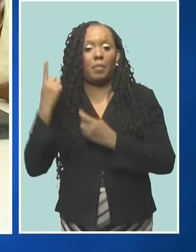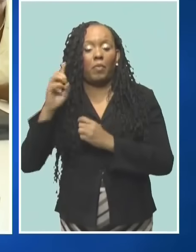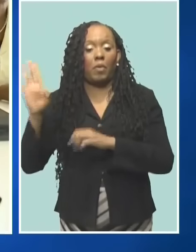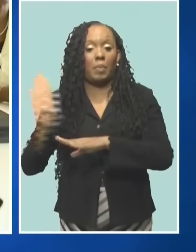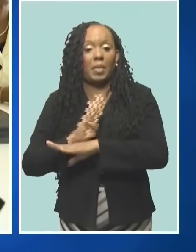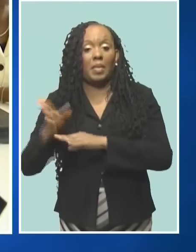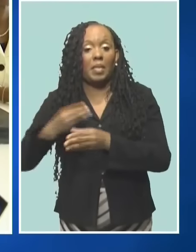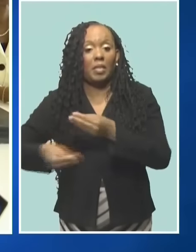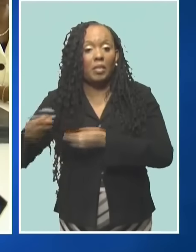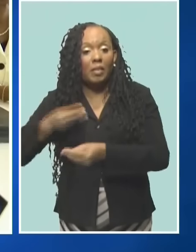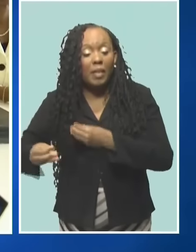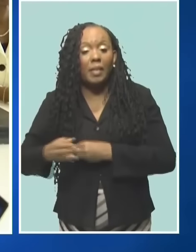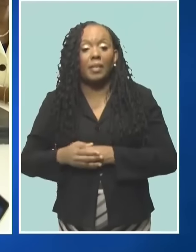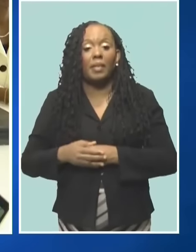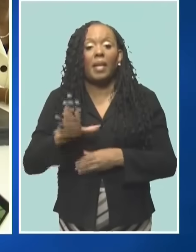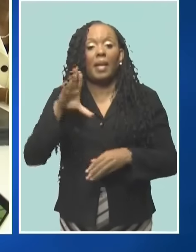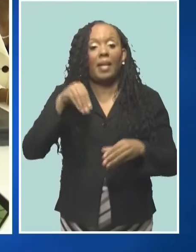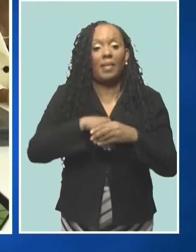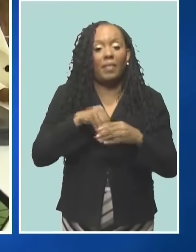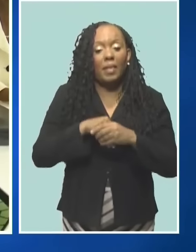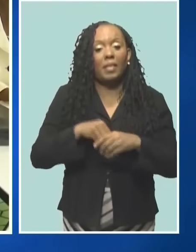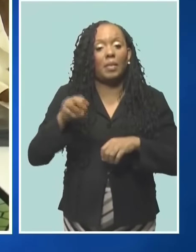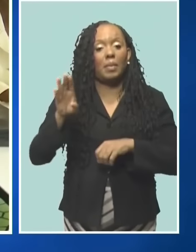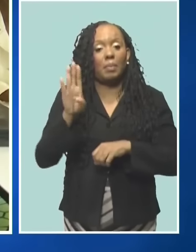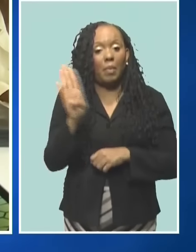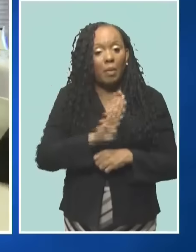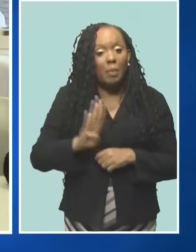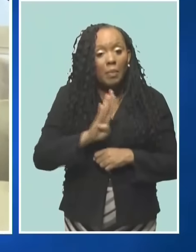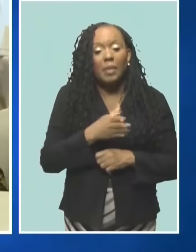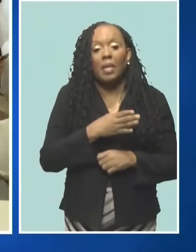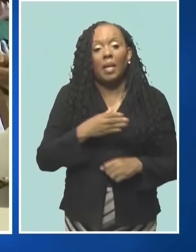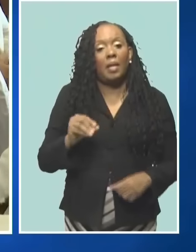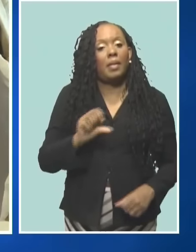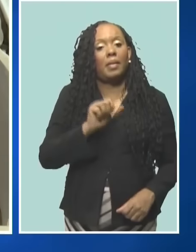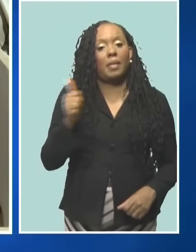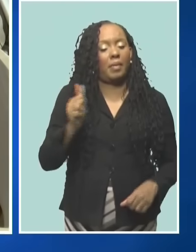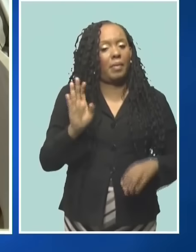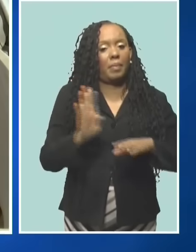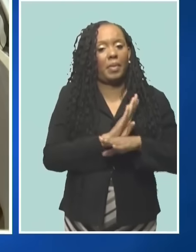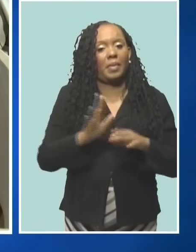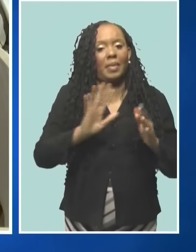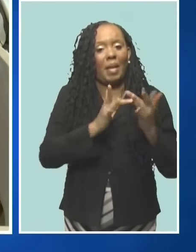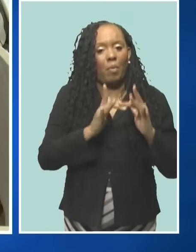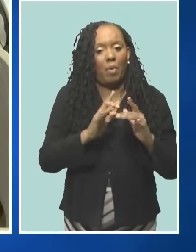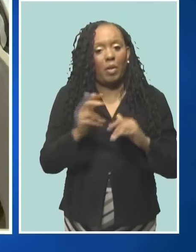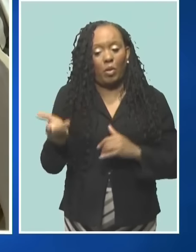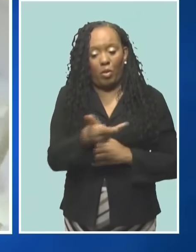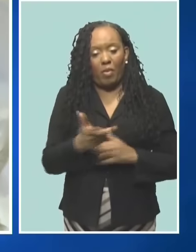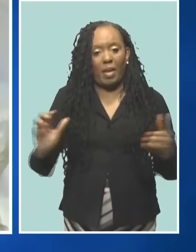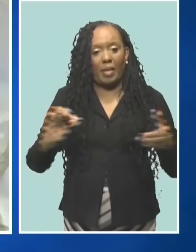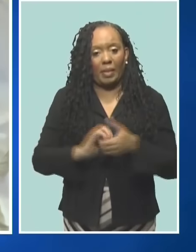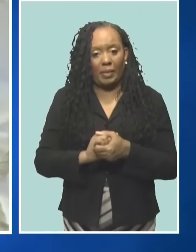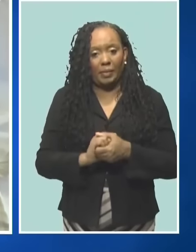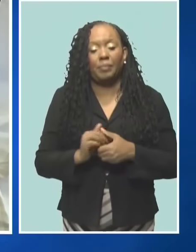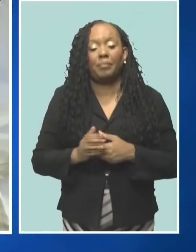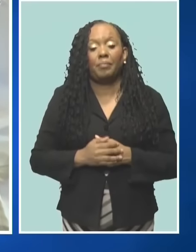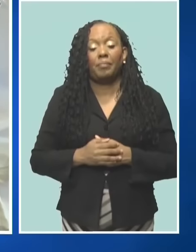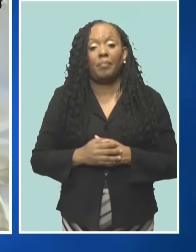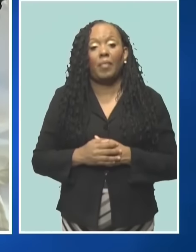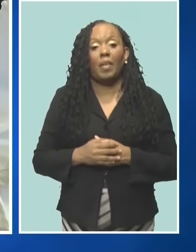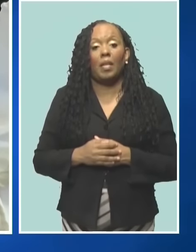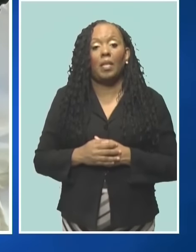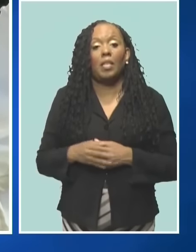Trade, Invest Barbados, and the Renfrewshire Business Network. Meanwhile, Regional Trade Director for the UK Department for Business and